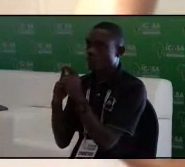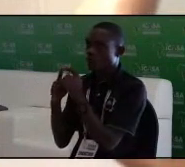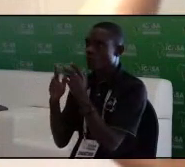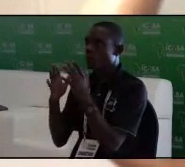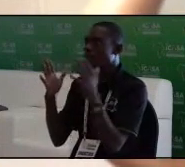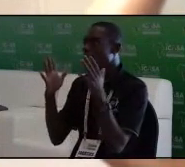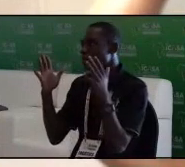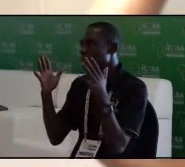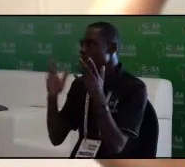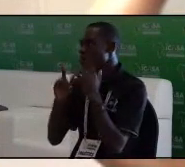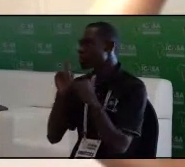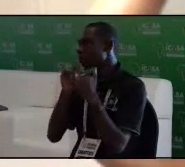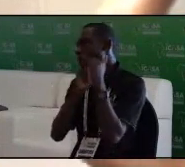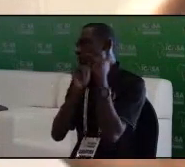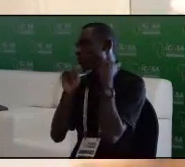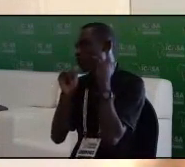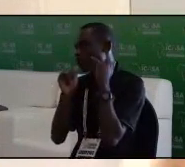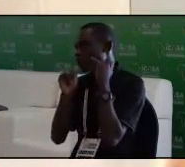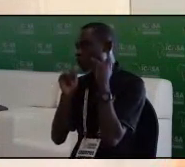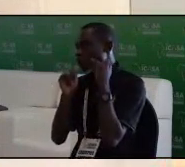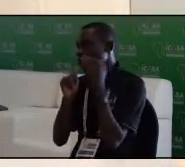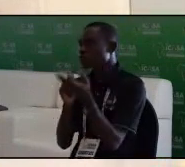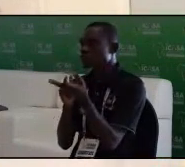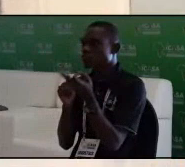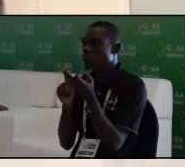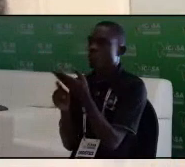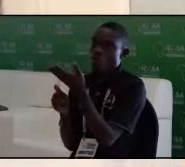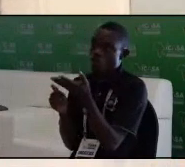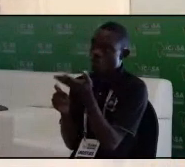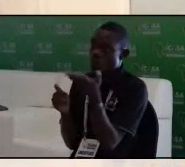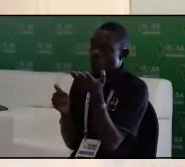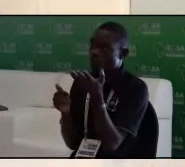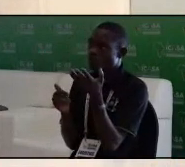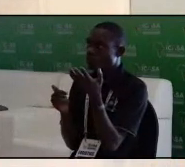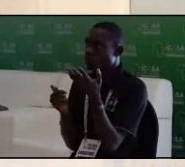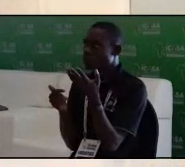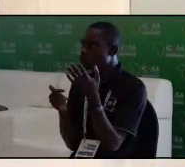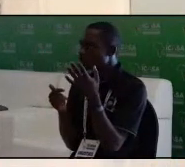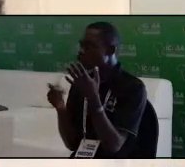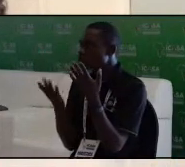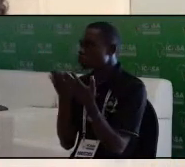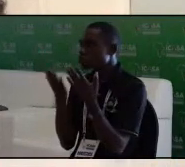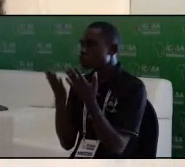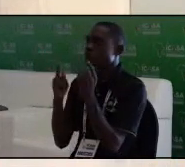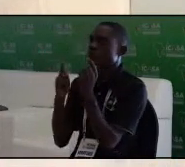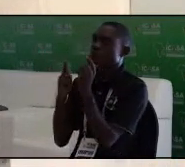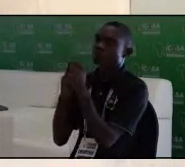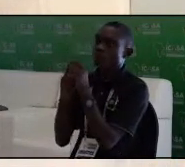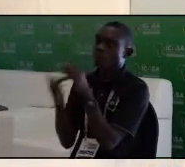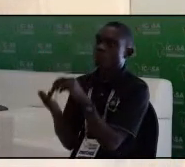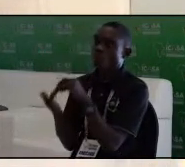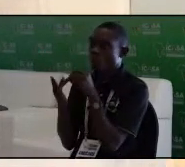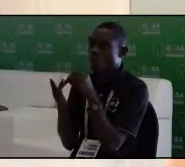dominant in the recent years. And I think from our perspective, we see it as a very important part of the